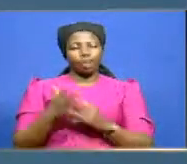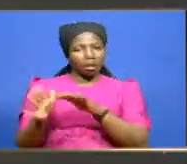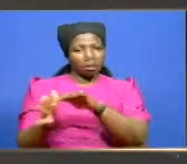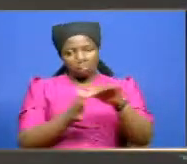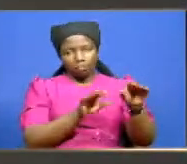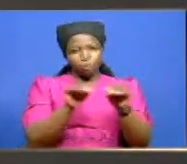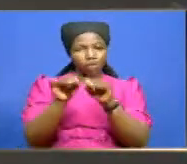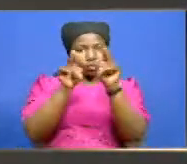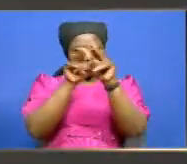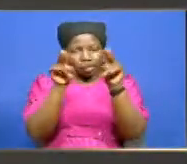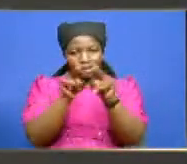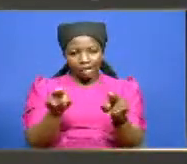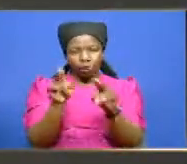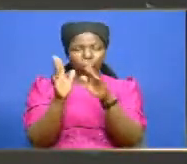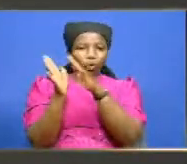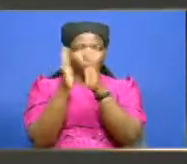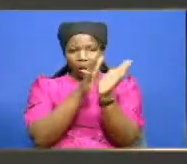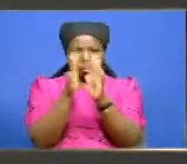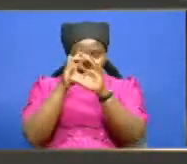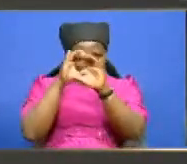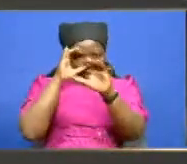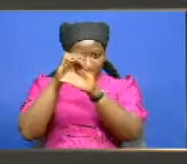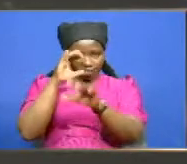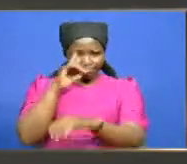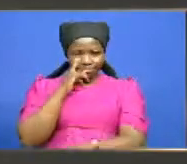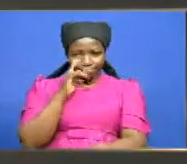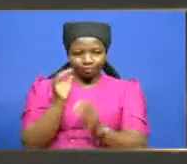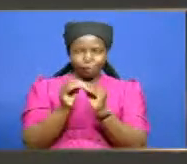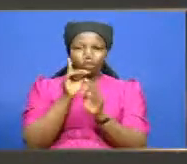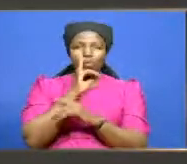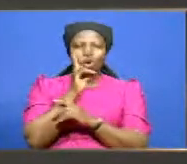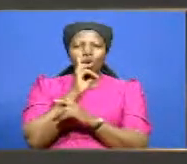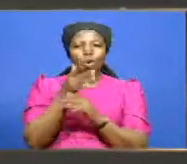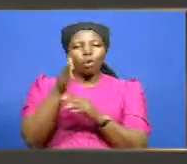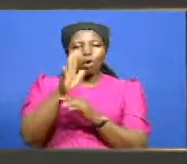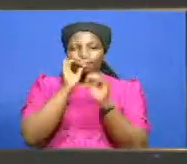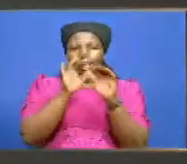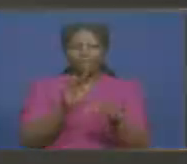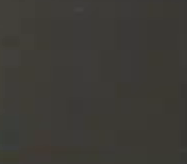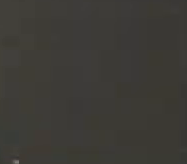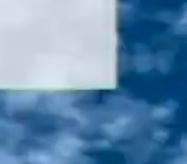cross the borders and have a look at the international forecast. See you tomorrow. God bless.